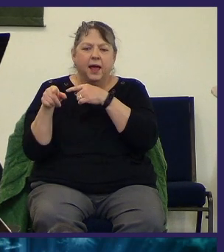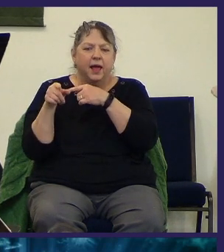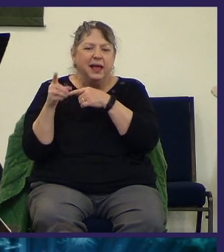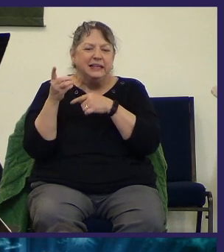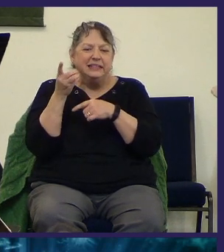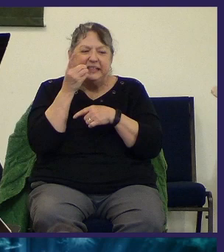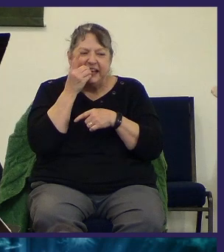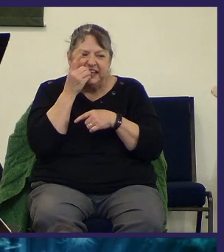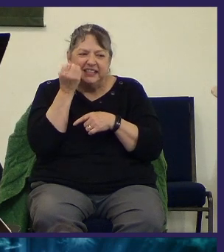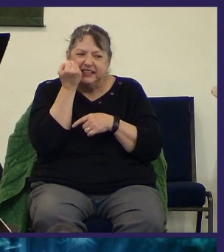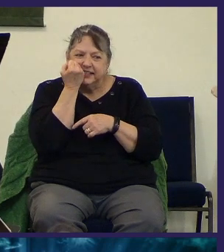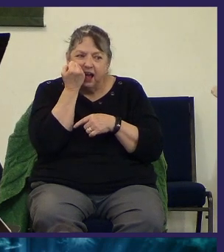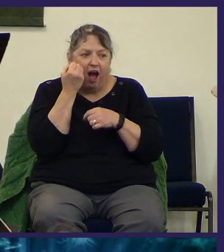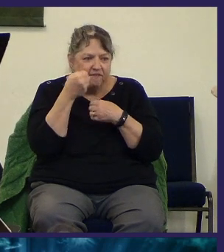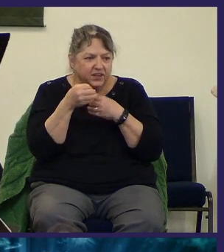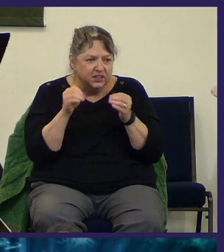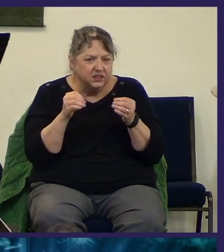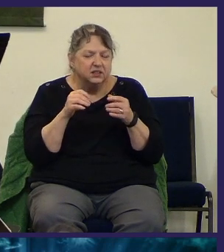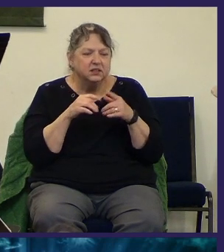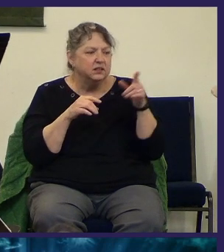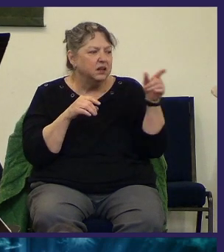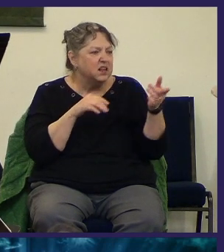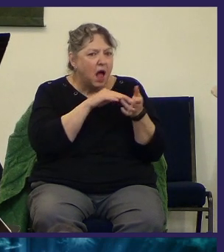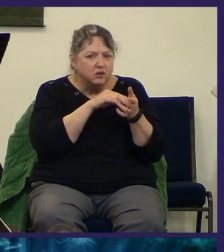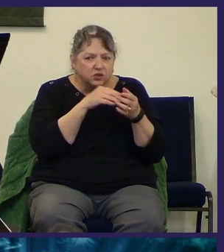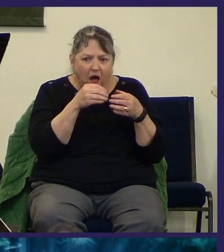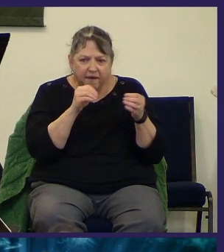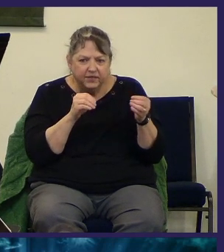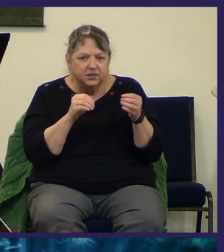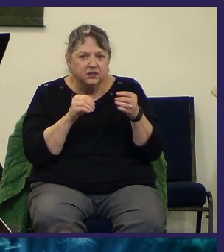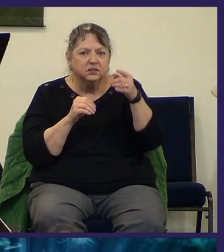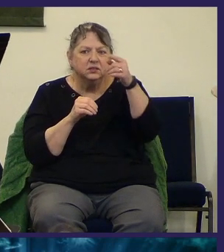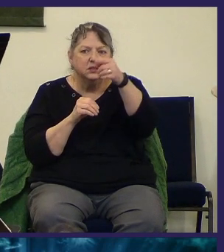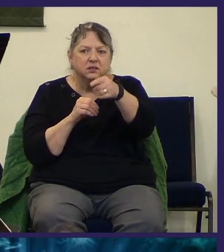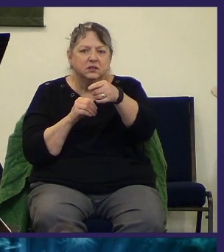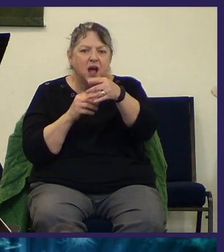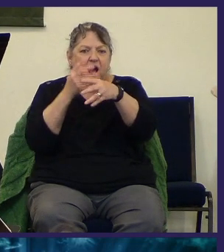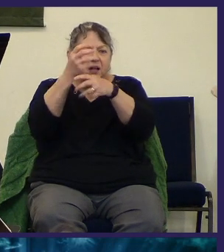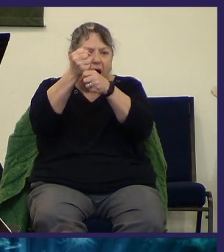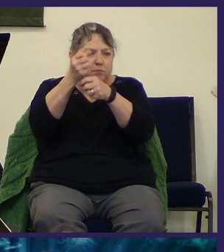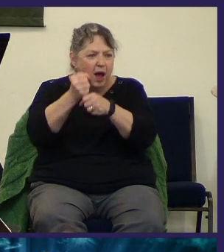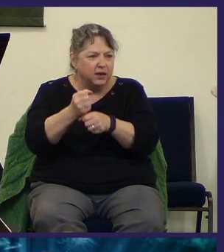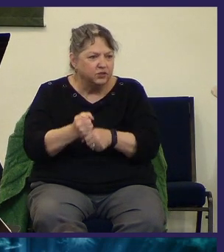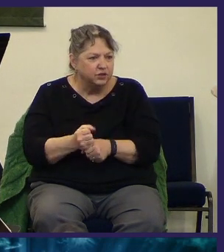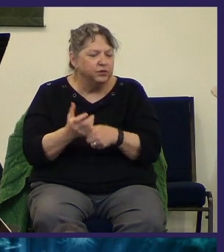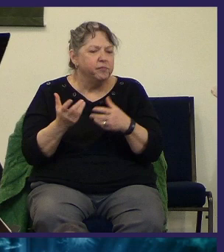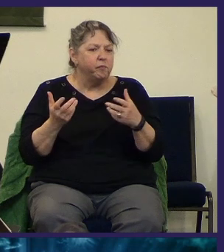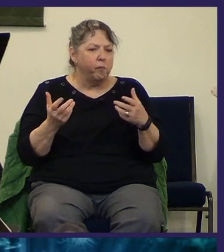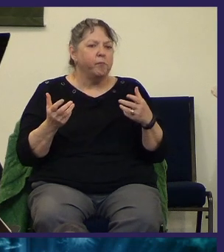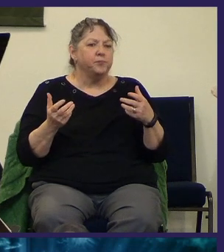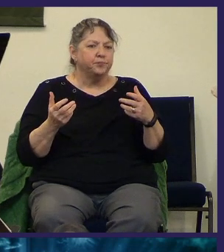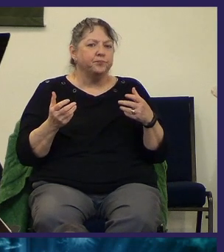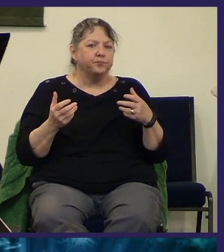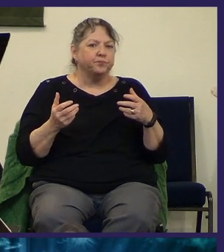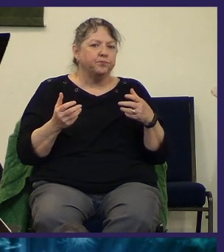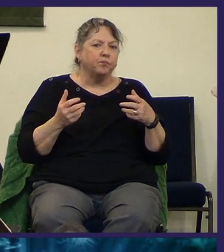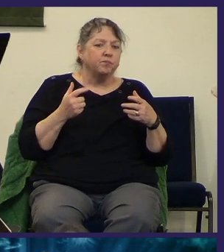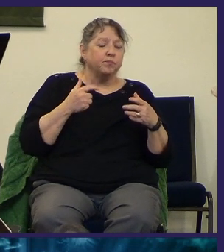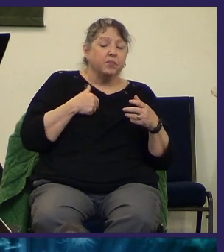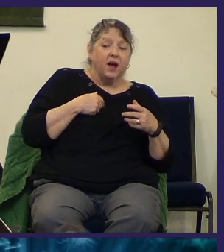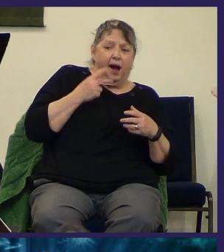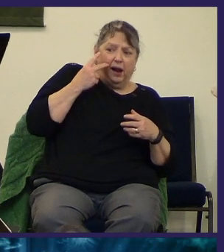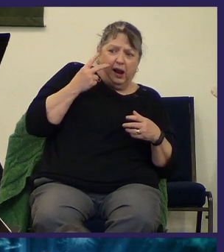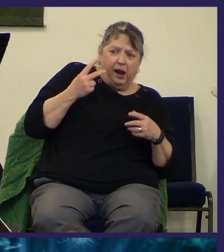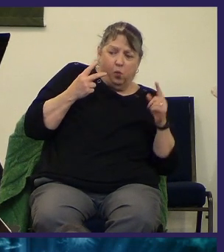not in the drawer but outside the the office on the counter it was a little bit tethered and then